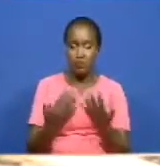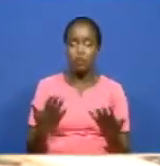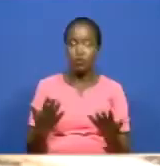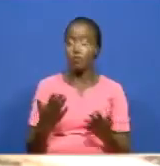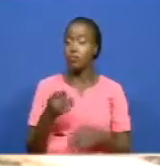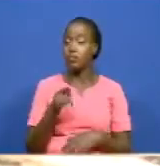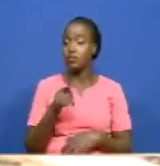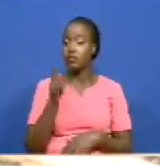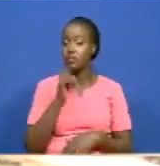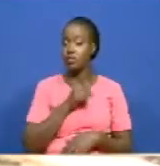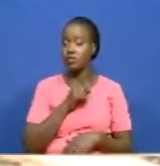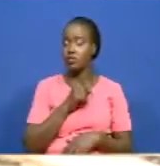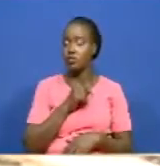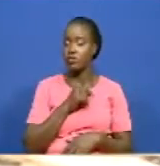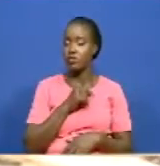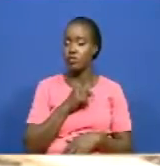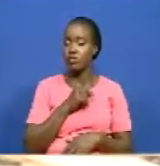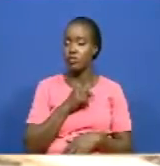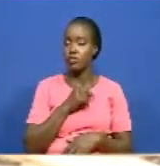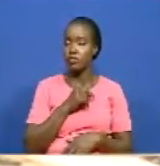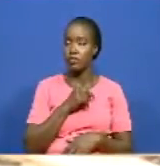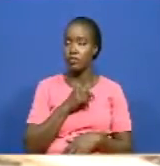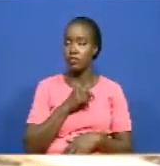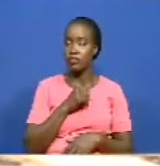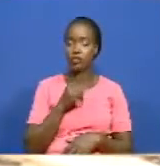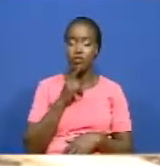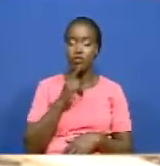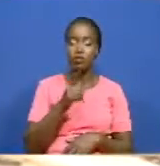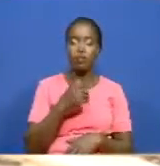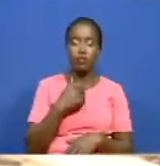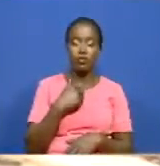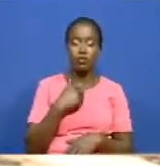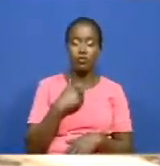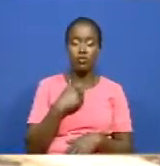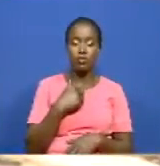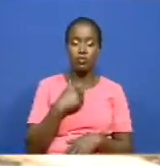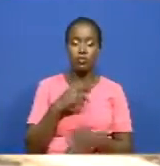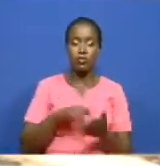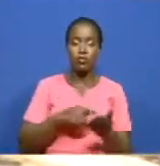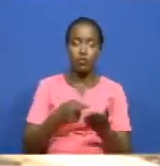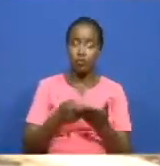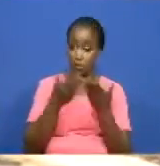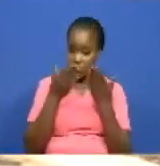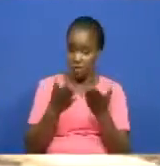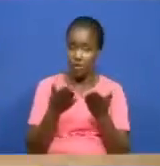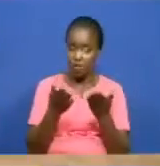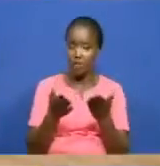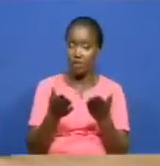I can give them the assurance that the resources are available.